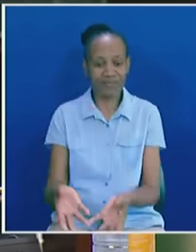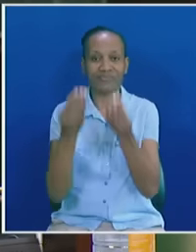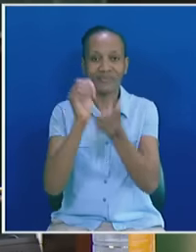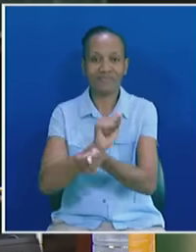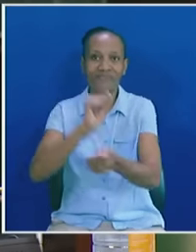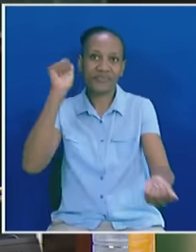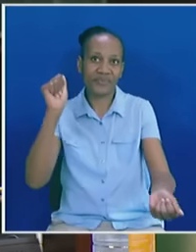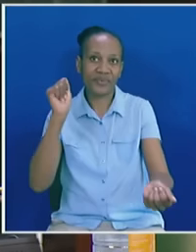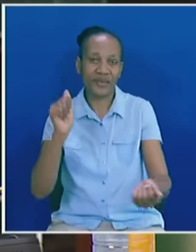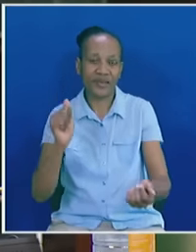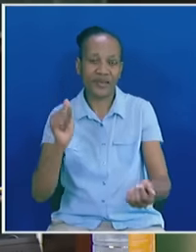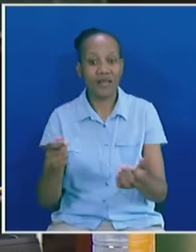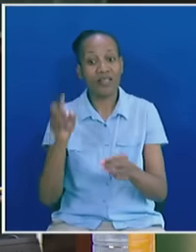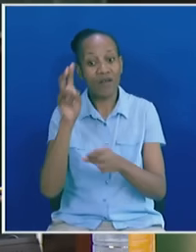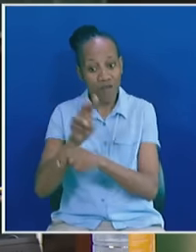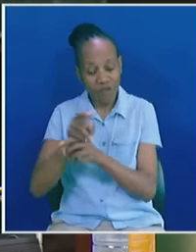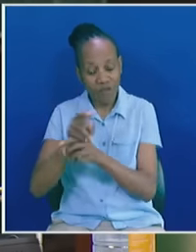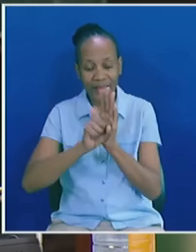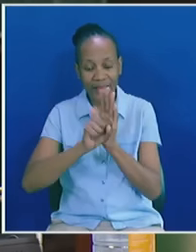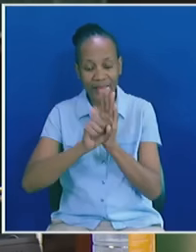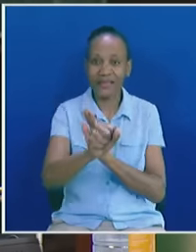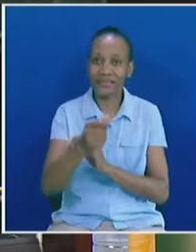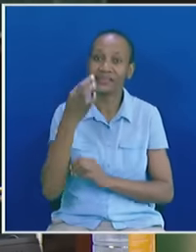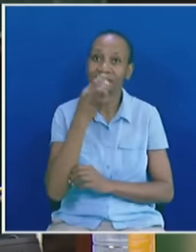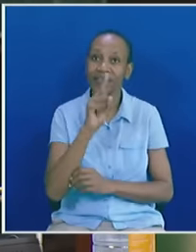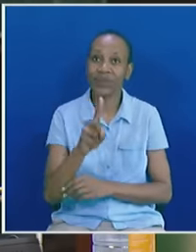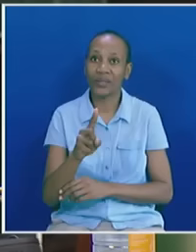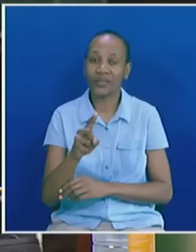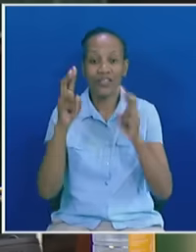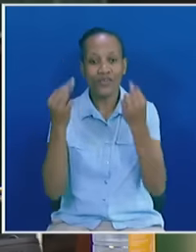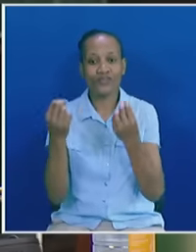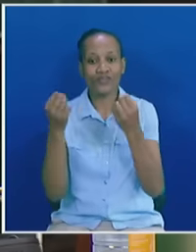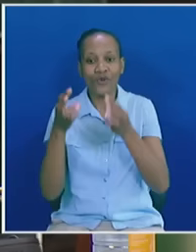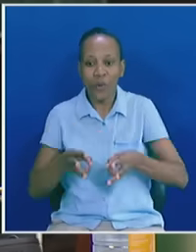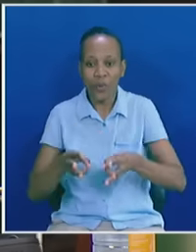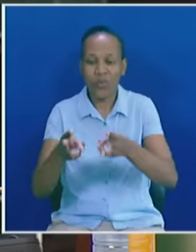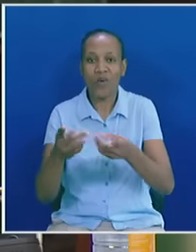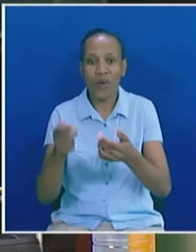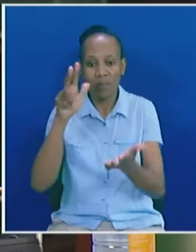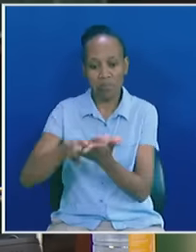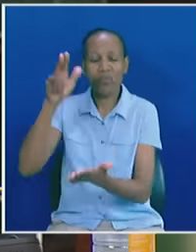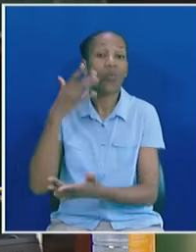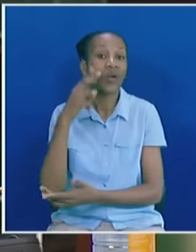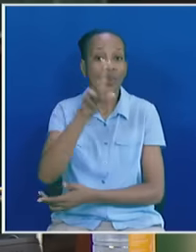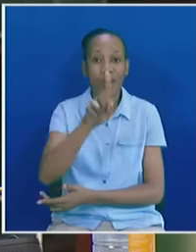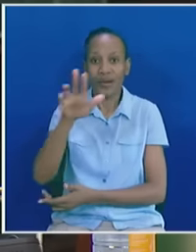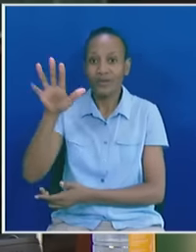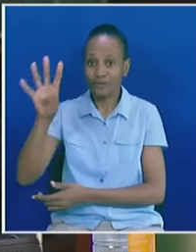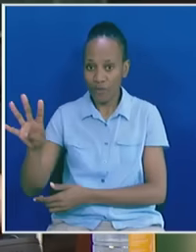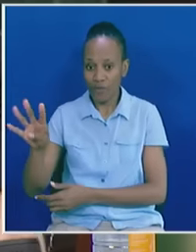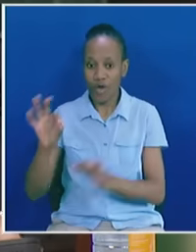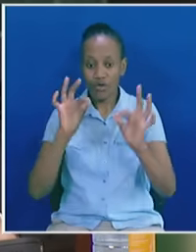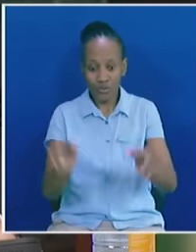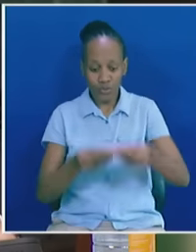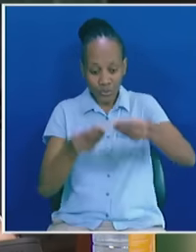the Intelligence Service Oversight Act, which heralded the new intelligence dispensation, was adopted in 1994. Both these documents have not